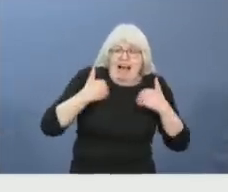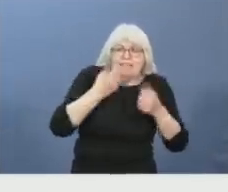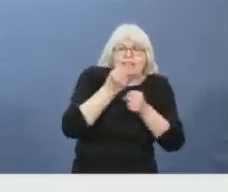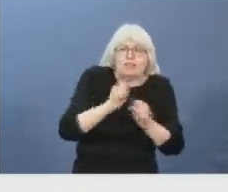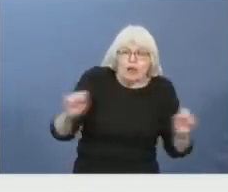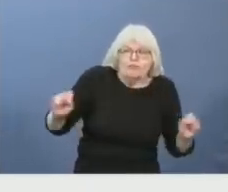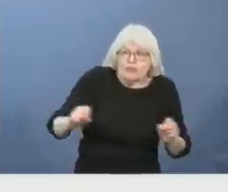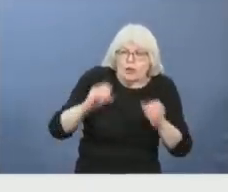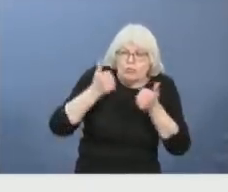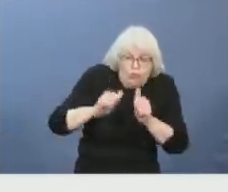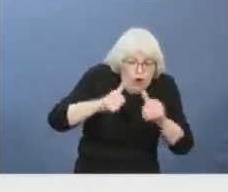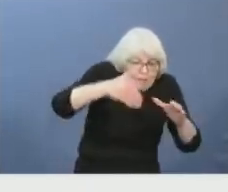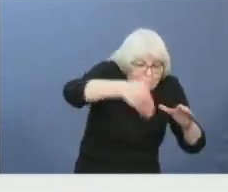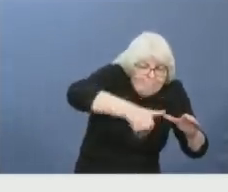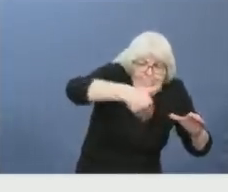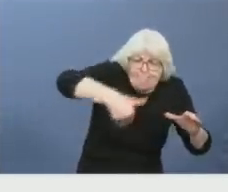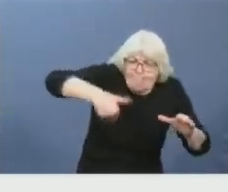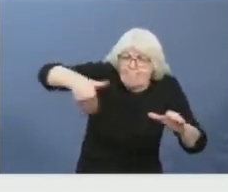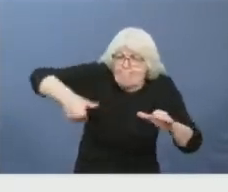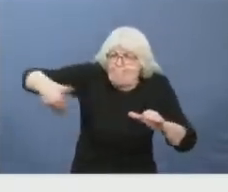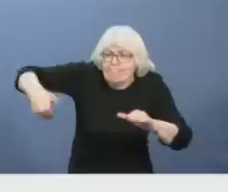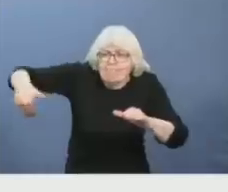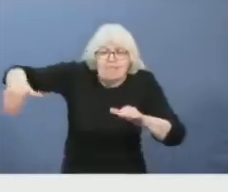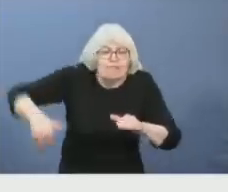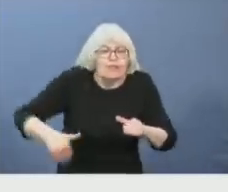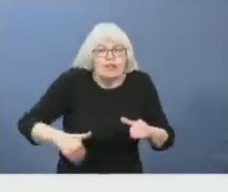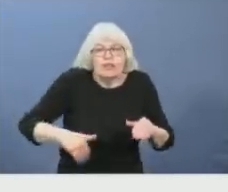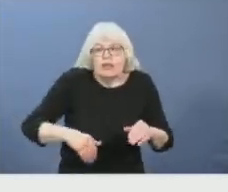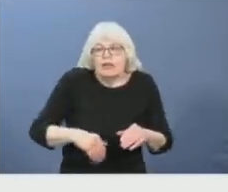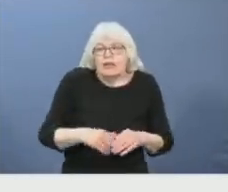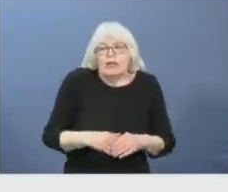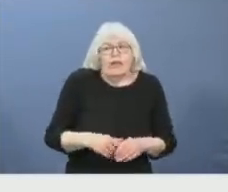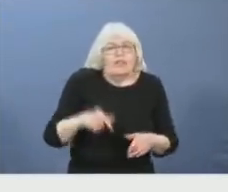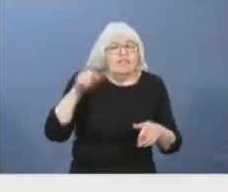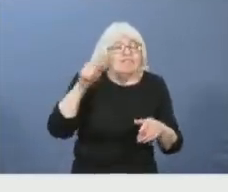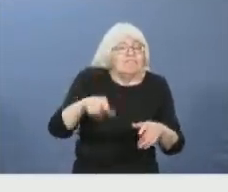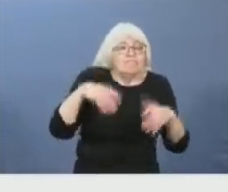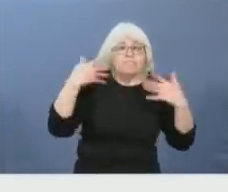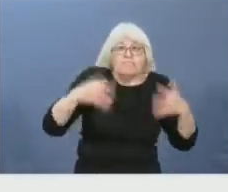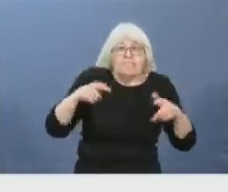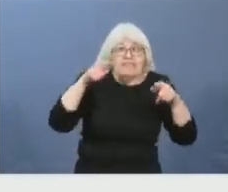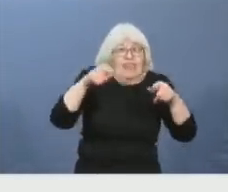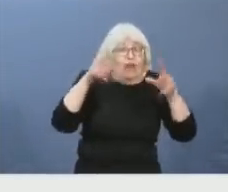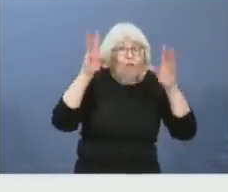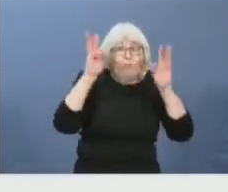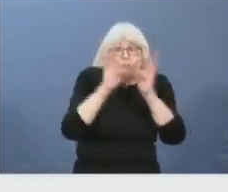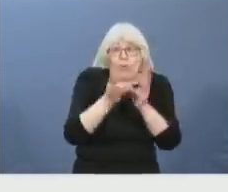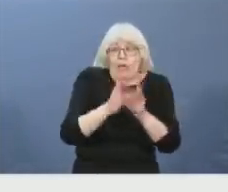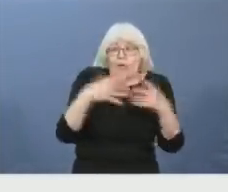again, having a very challenging day with the very dry weather and the large out of control fire.